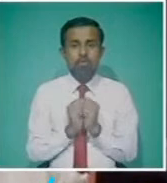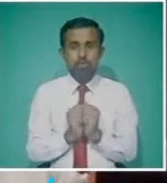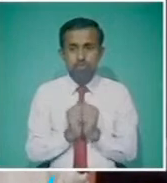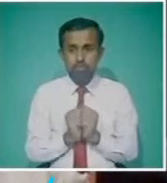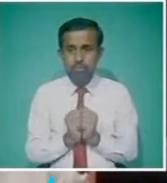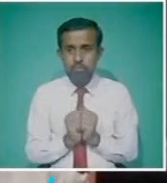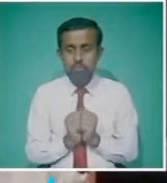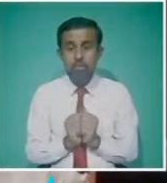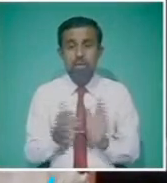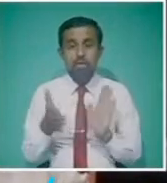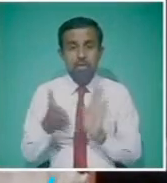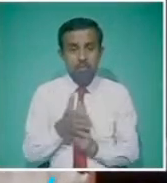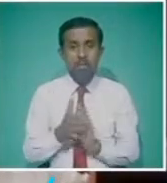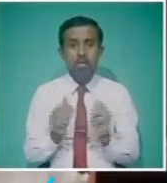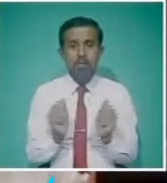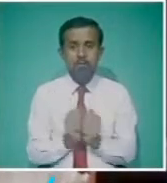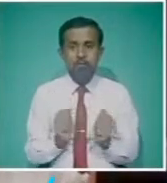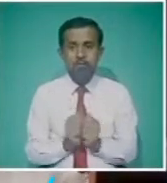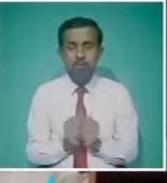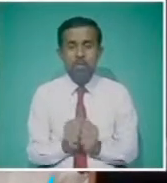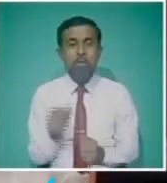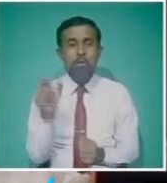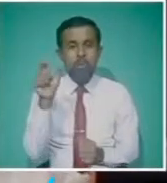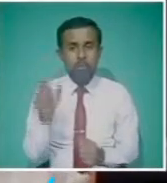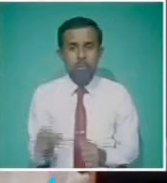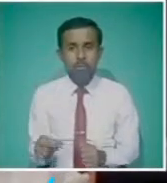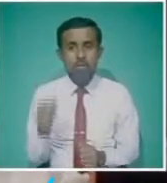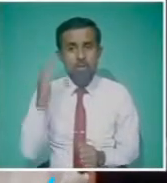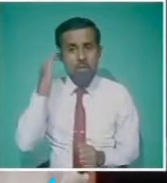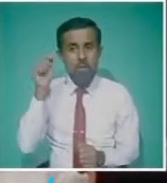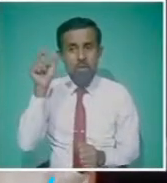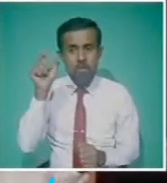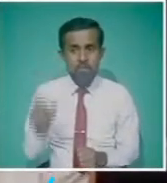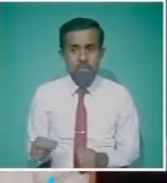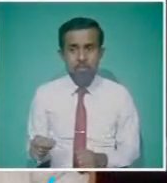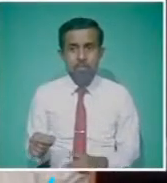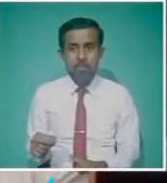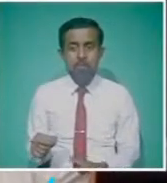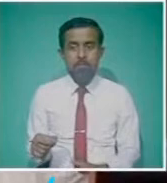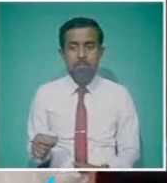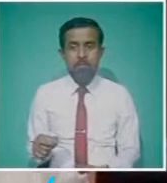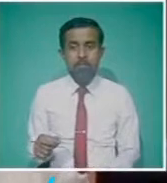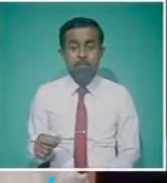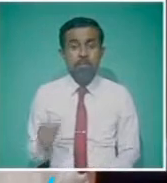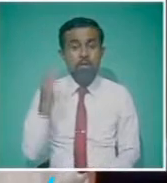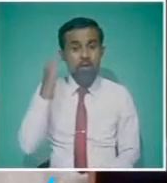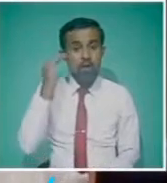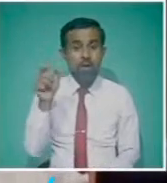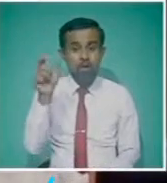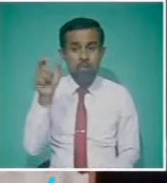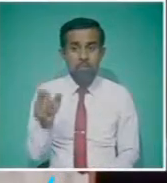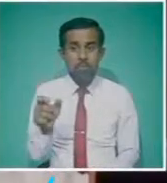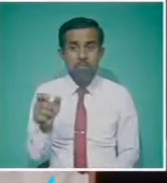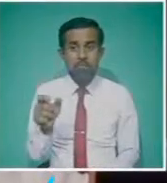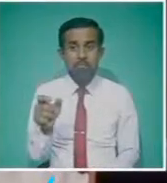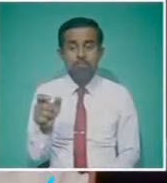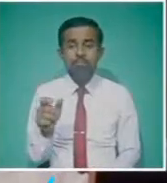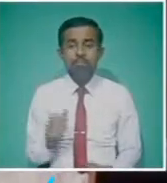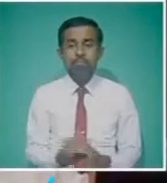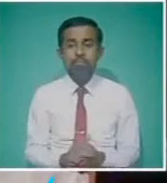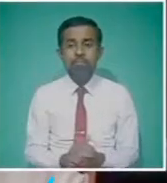icon, she outranked the UK, a nation which has